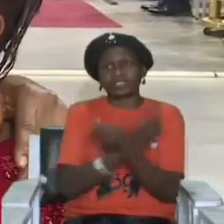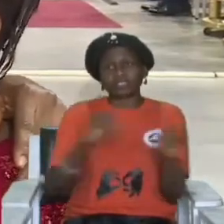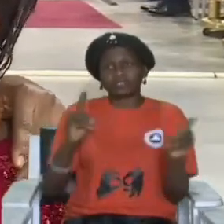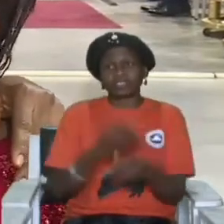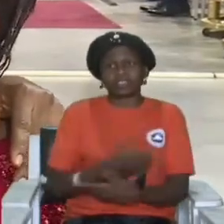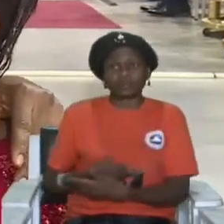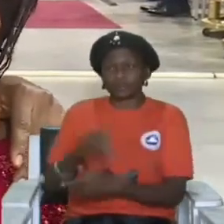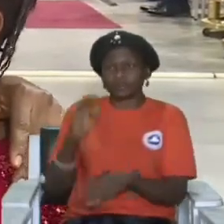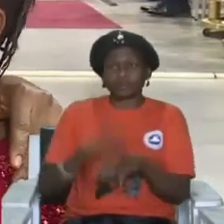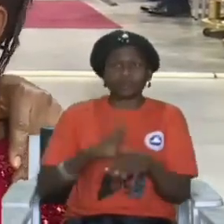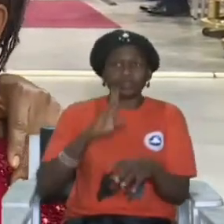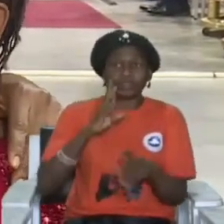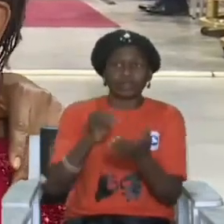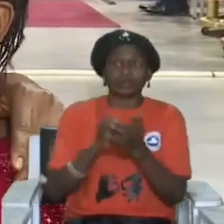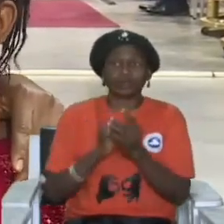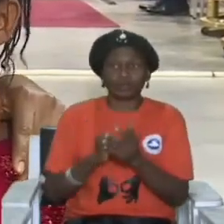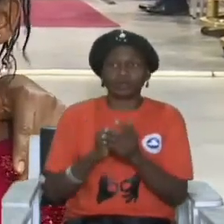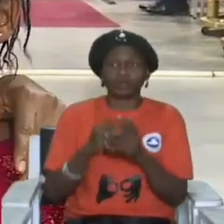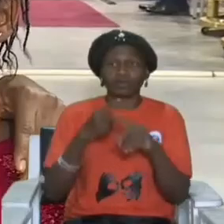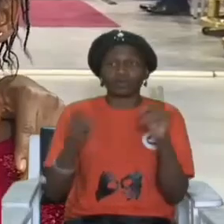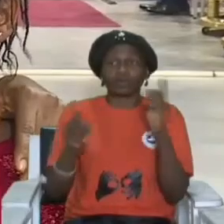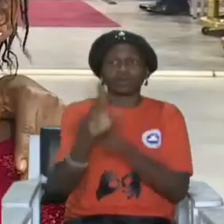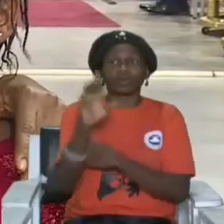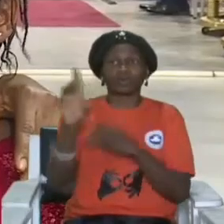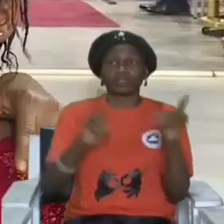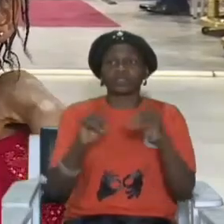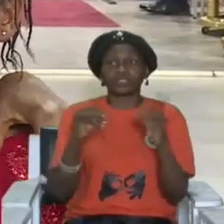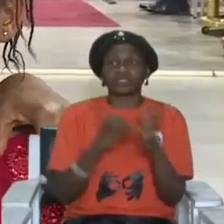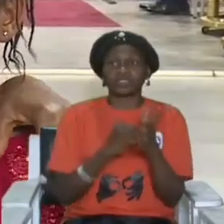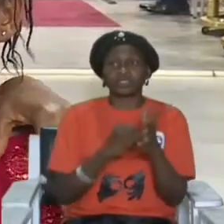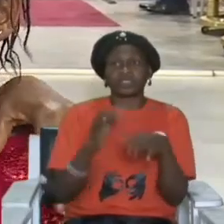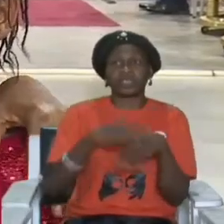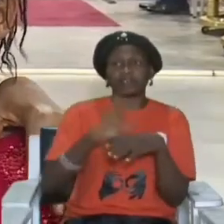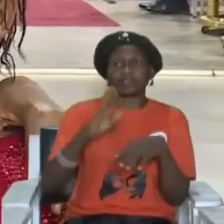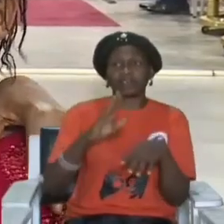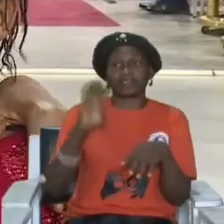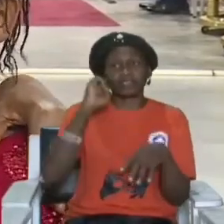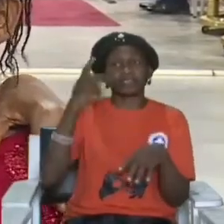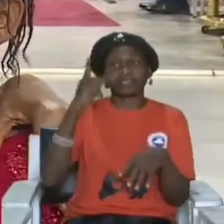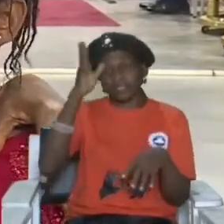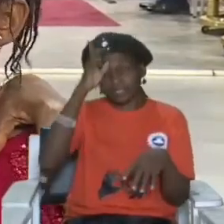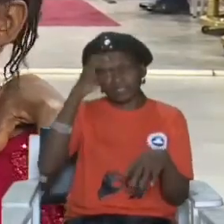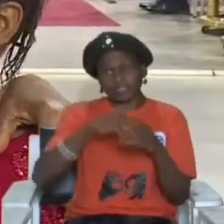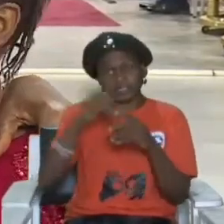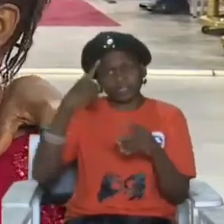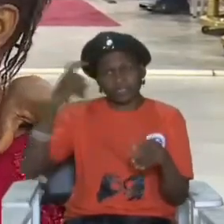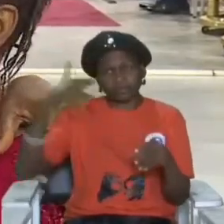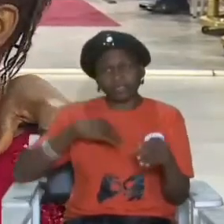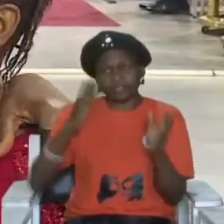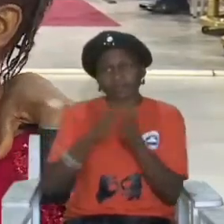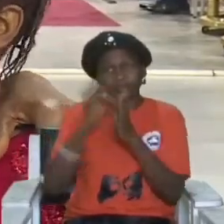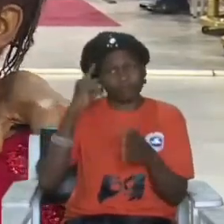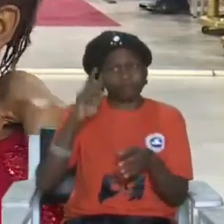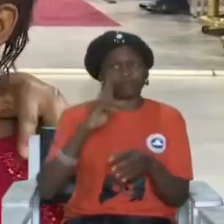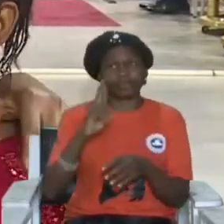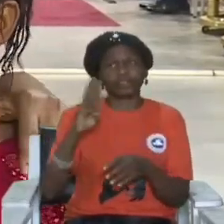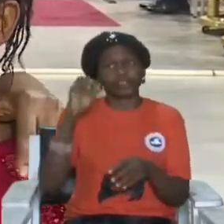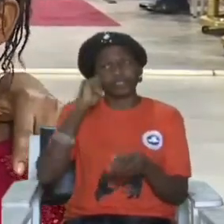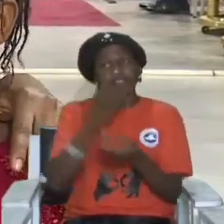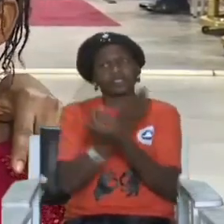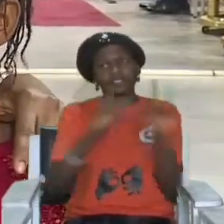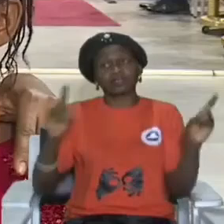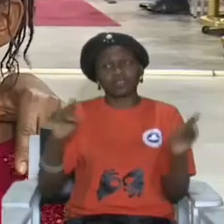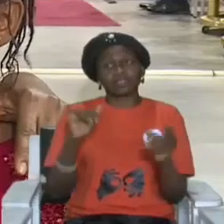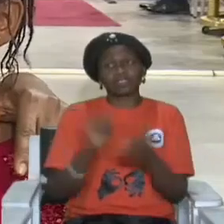girl on my own. But God did it. After I saw Daddy in my dream and he prayed for me, I delivered